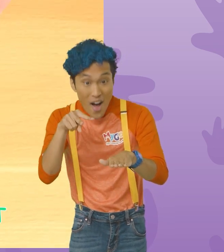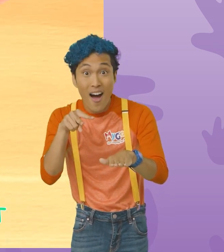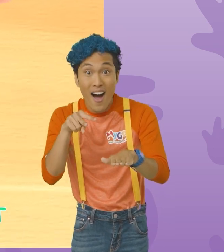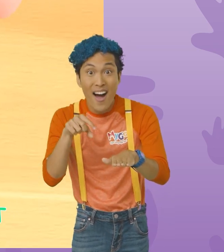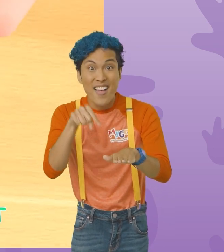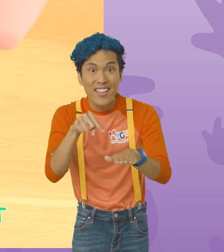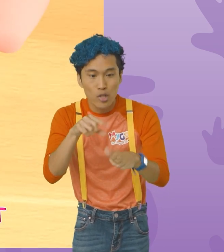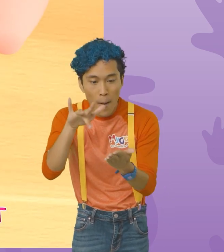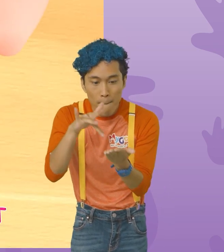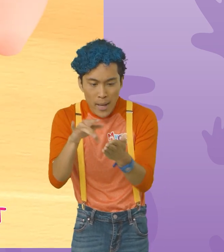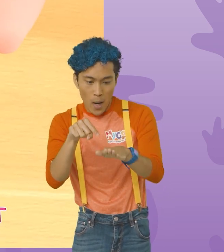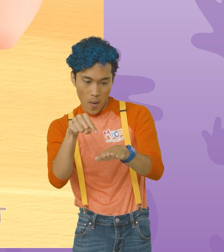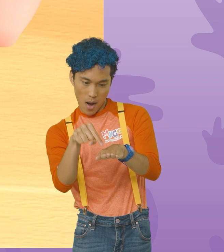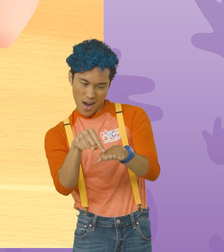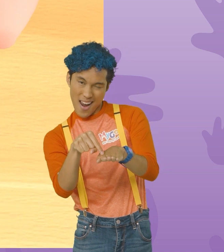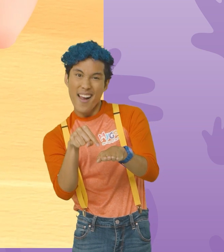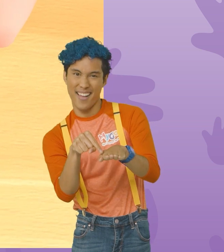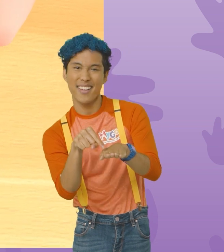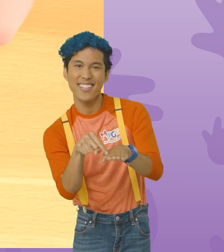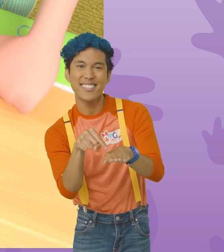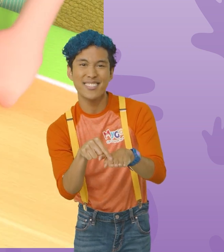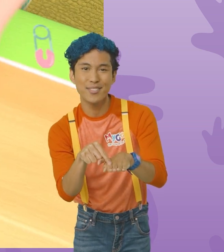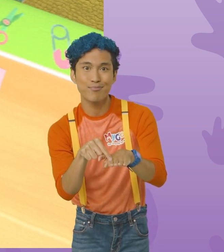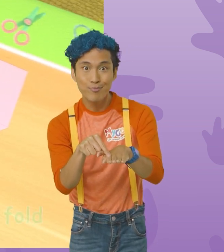Look, this is a middle point.